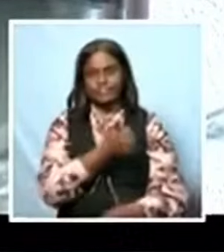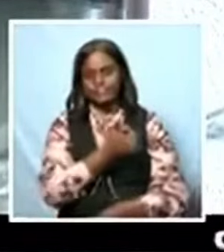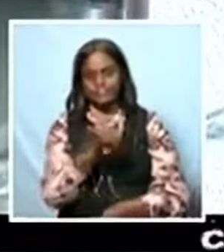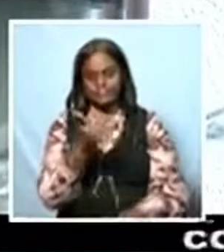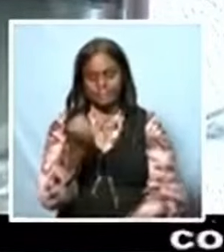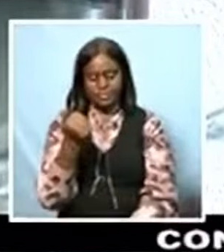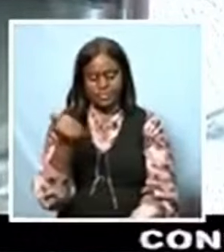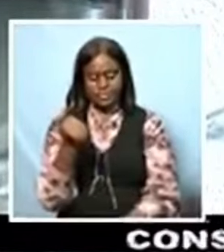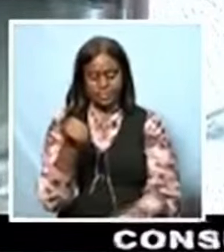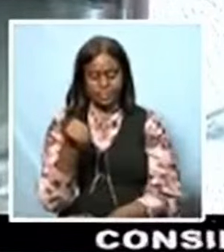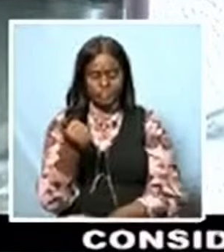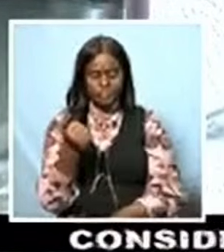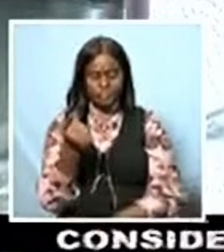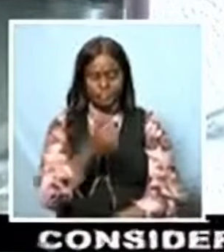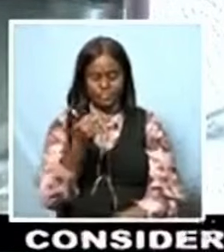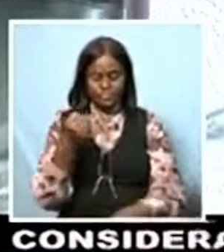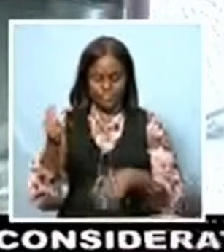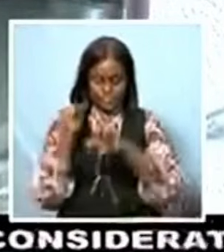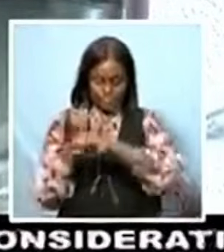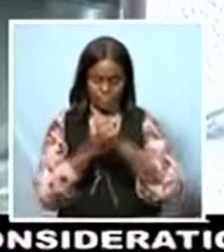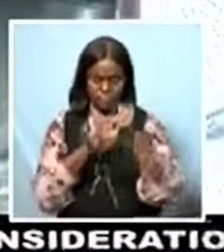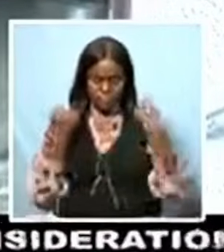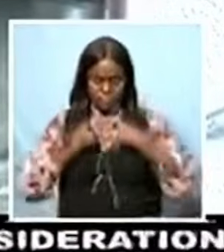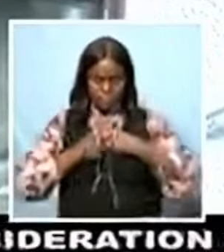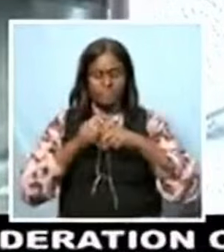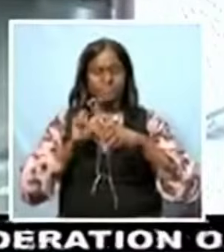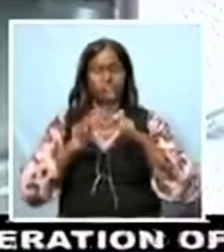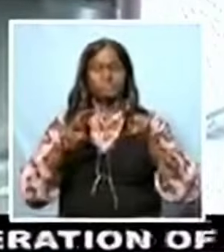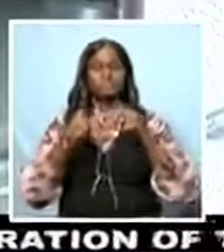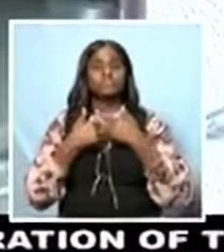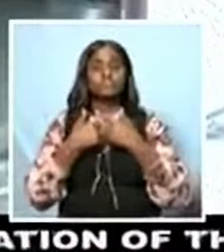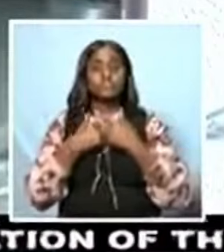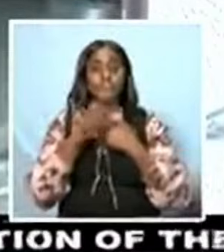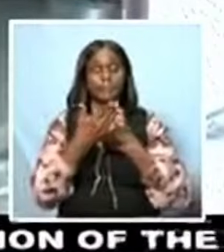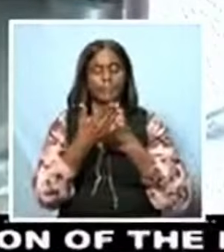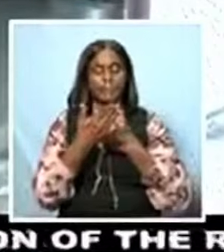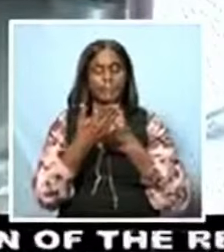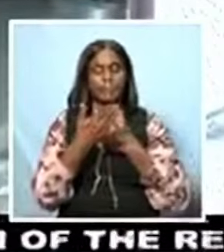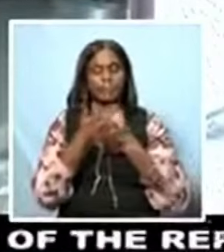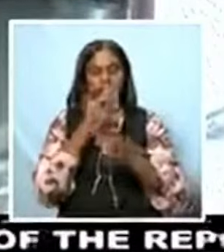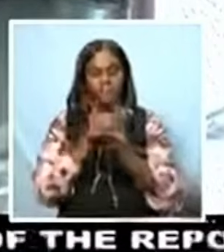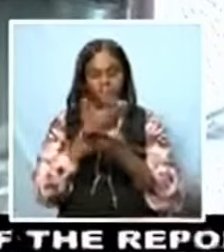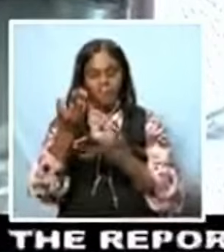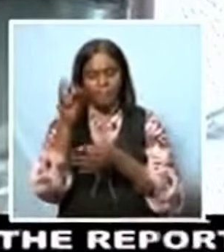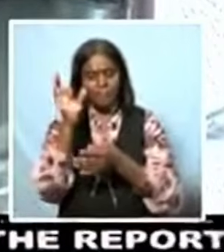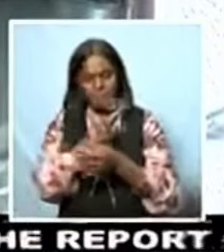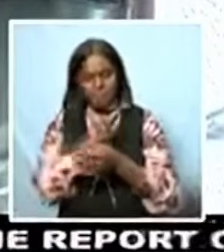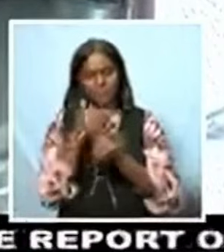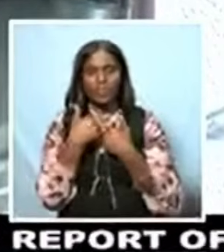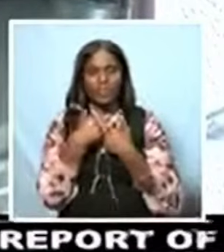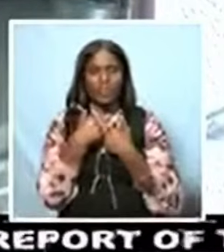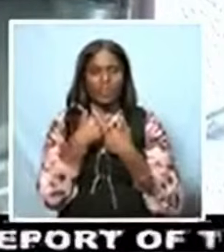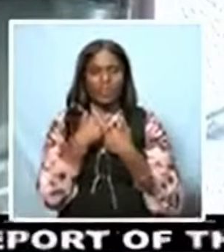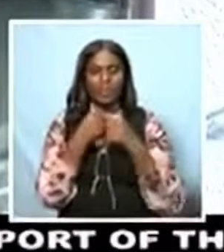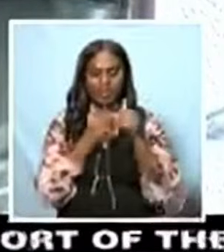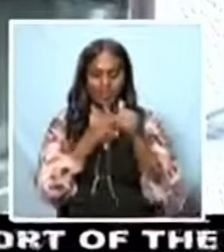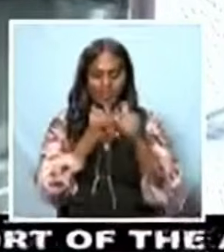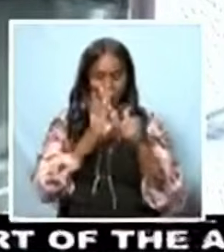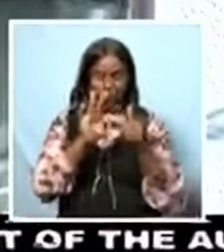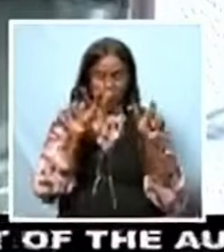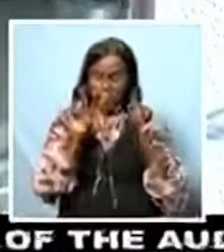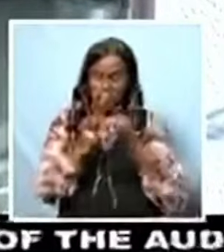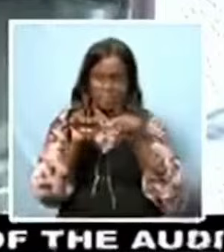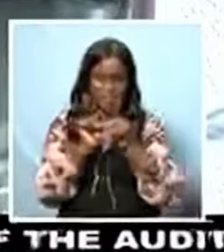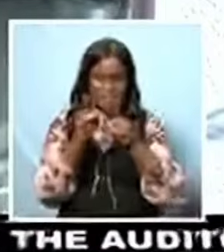other protective clothing, Chair, we procured only the same